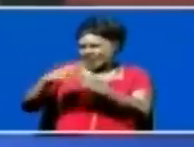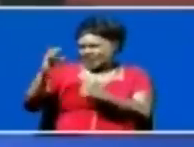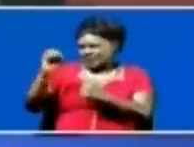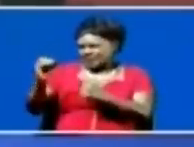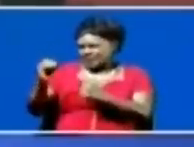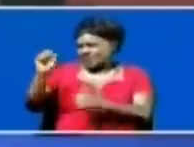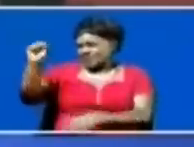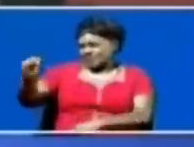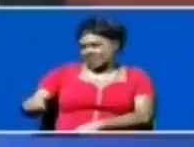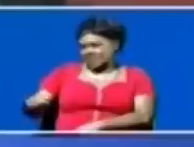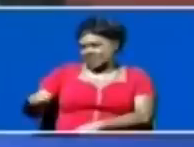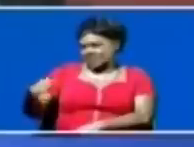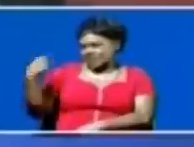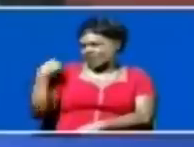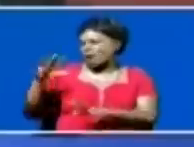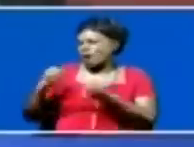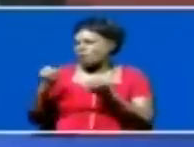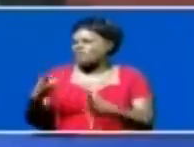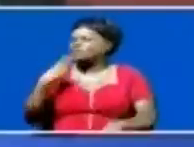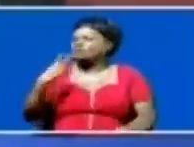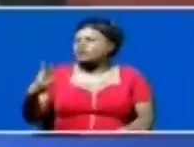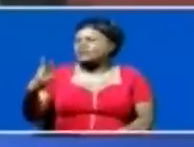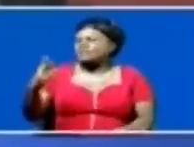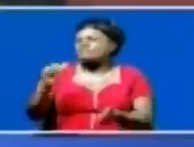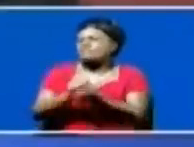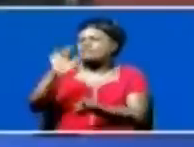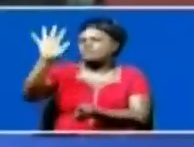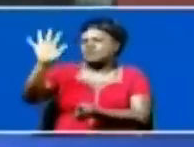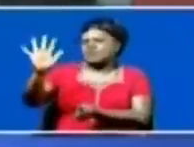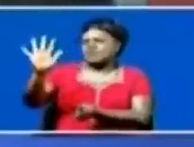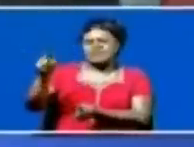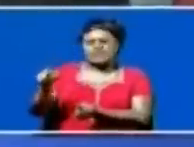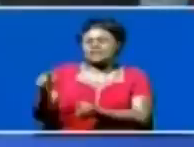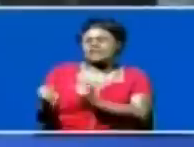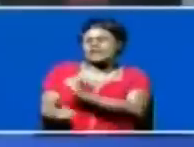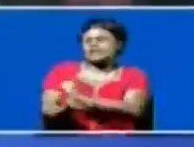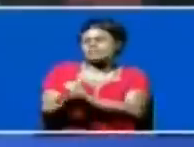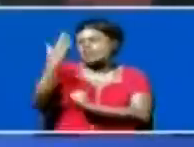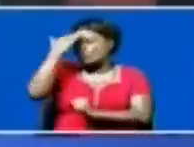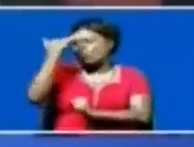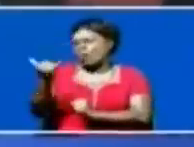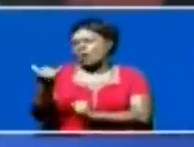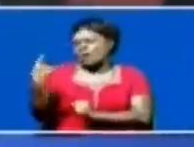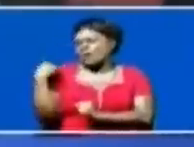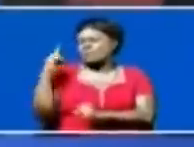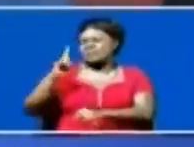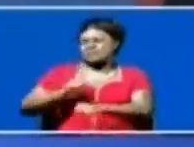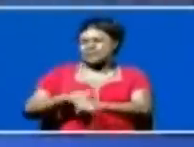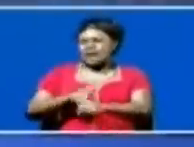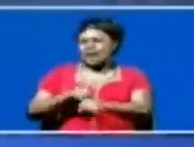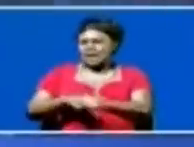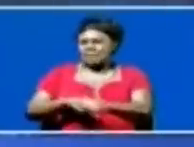the 90 that were team Yes, then the number comes to 215, and that now explains why the number, when they